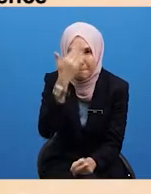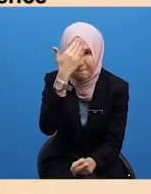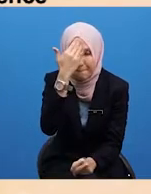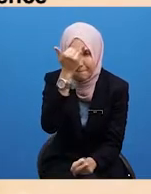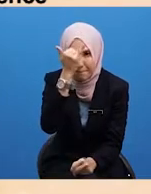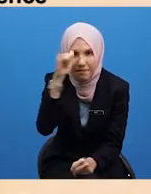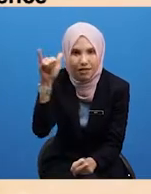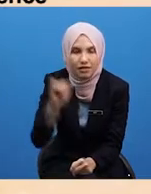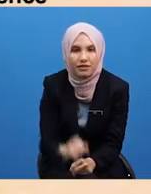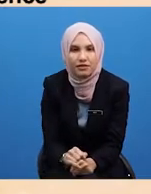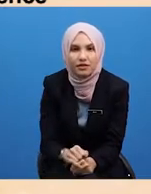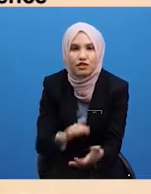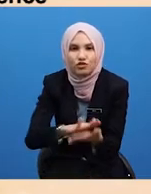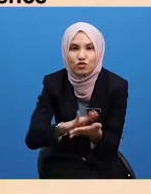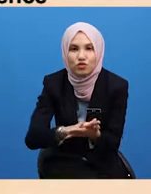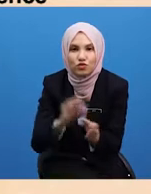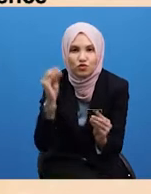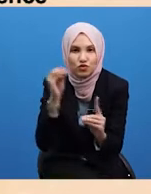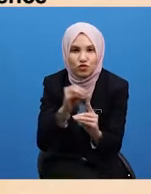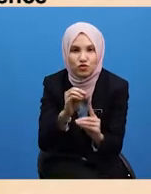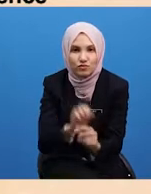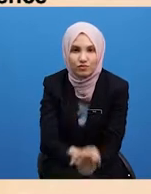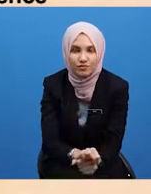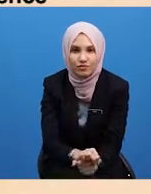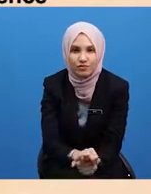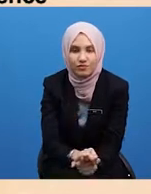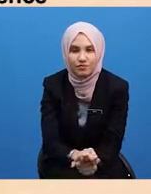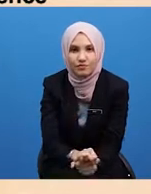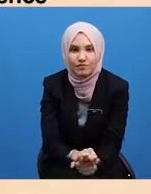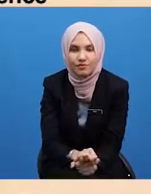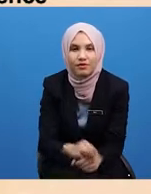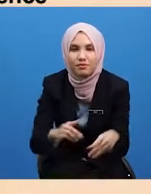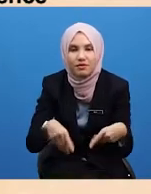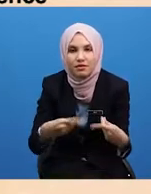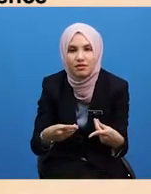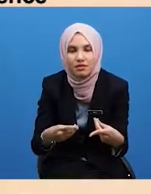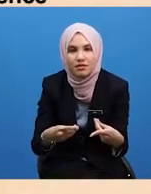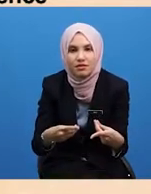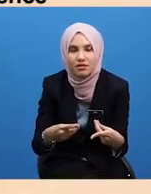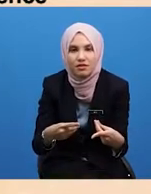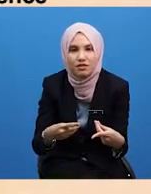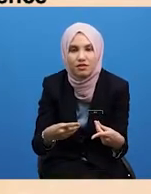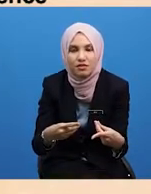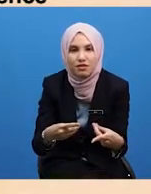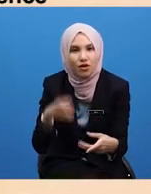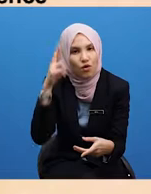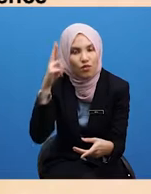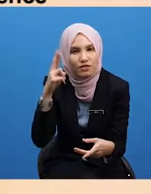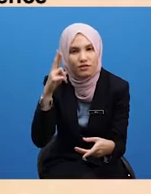and Pa could have come to his aid or go to Richard's school on the day the bullies attacked